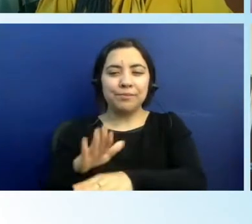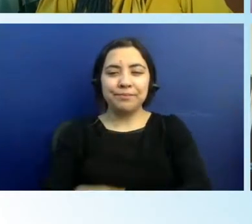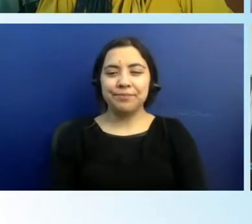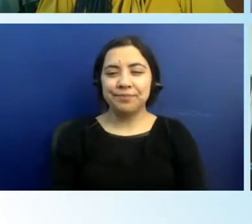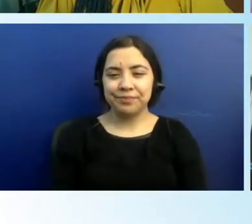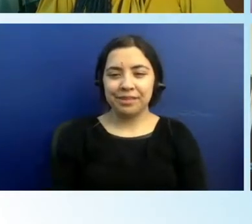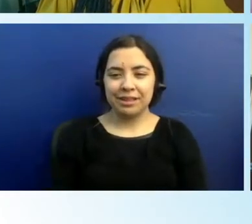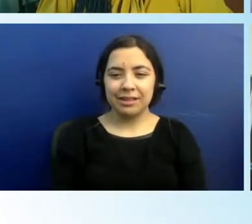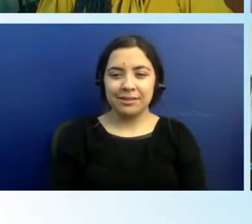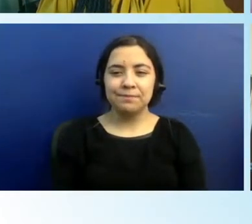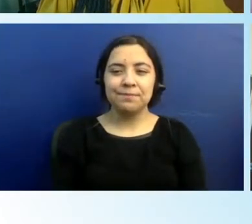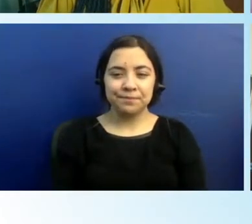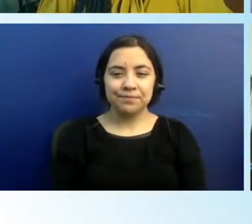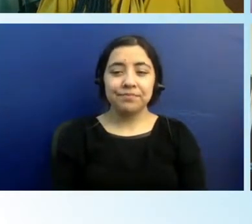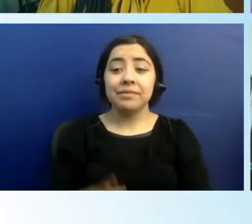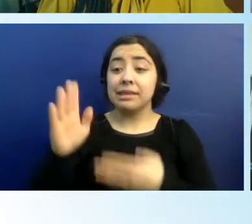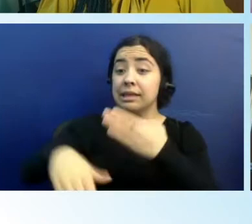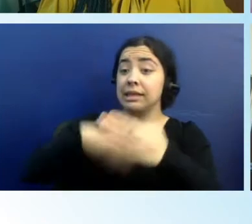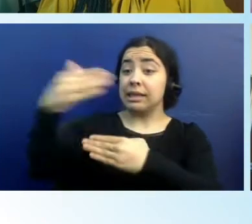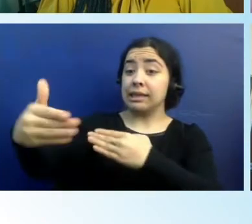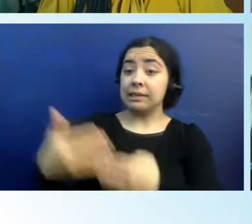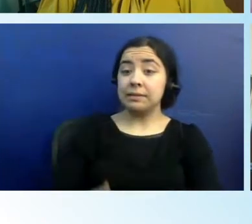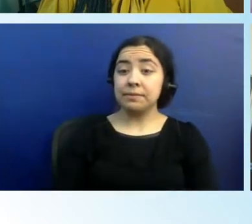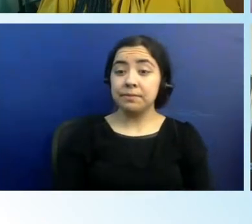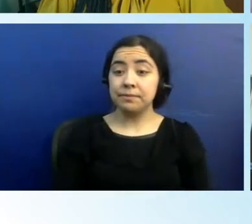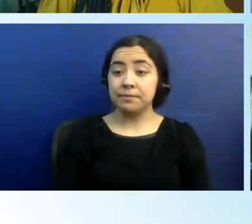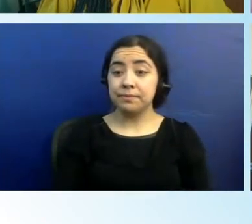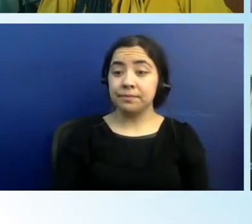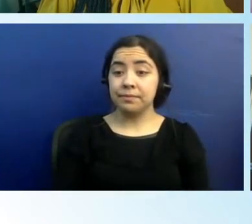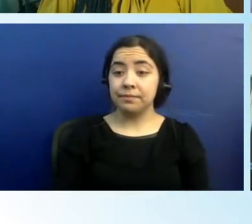All right, who's got next?